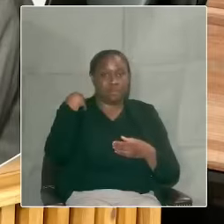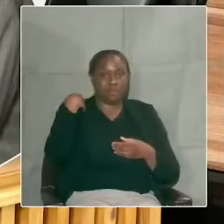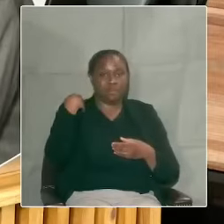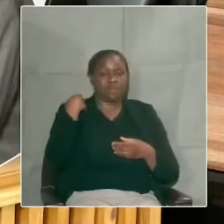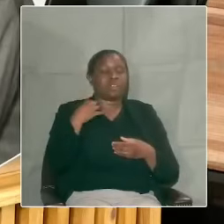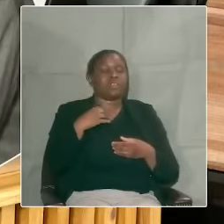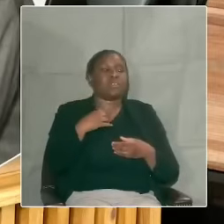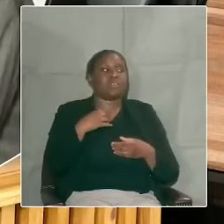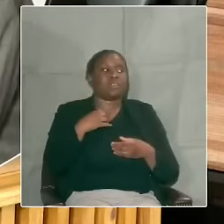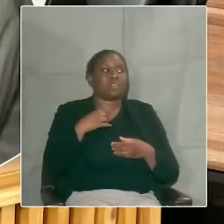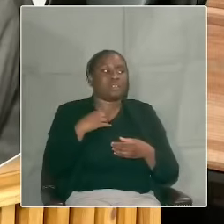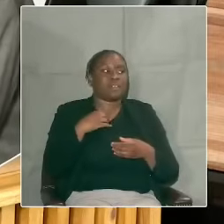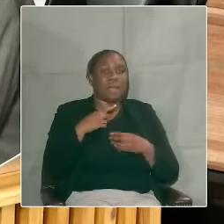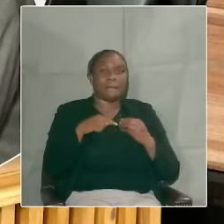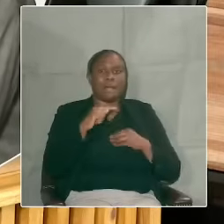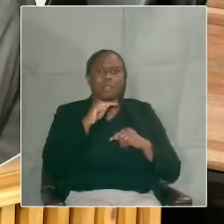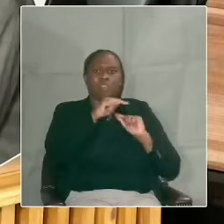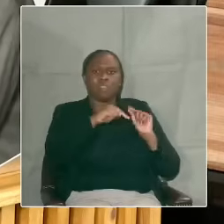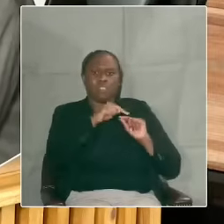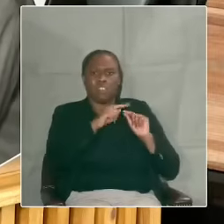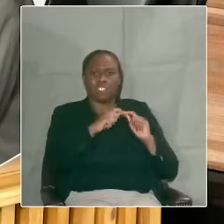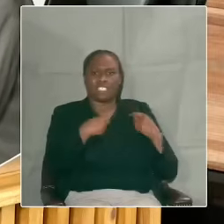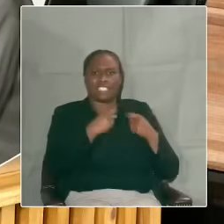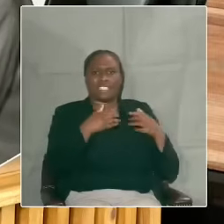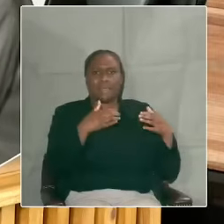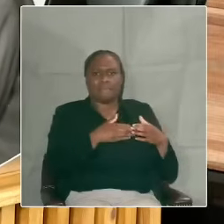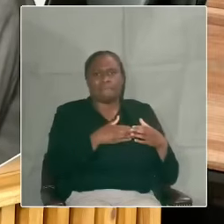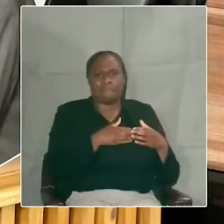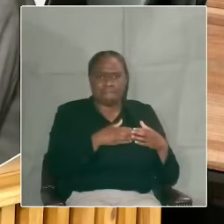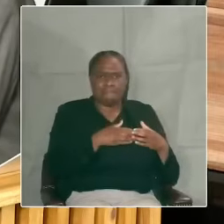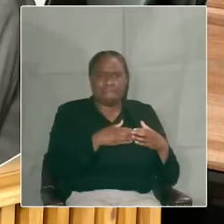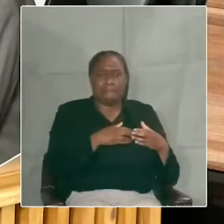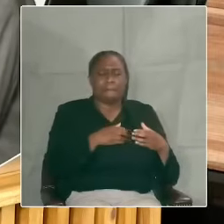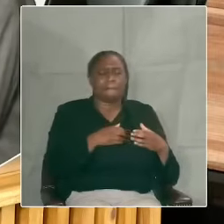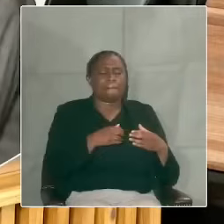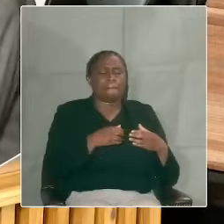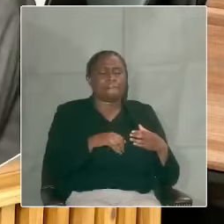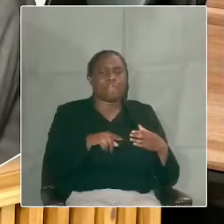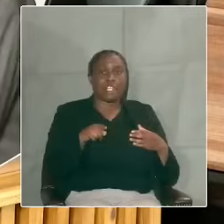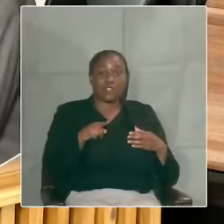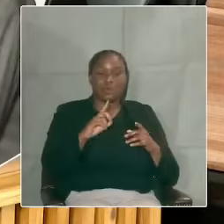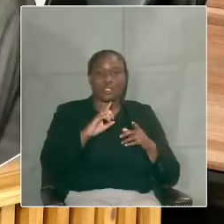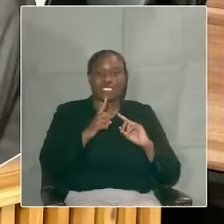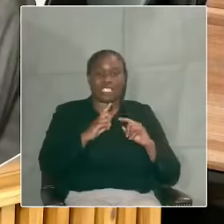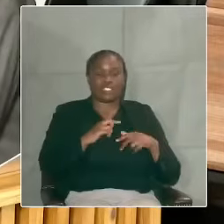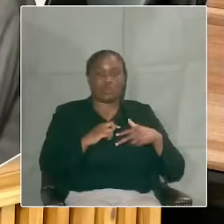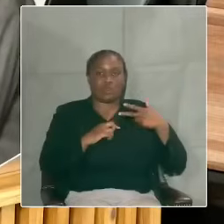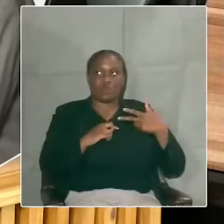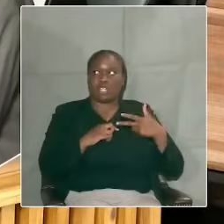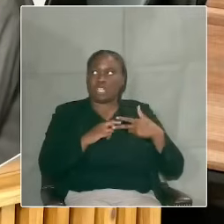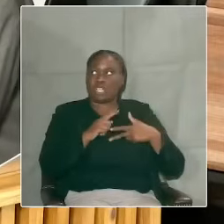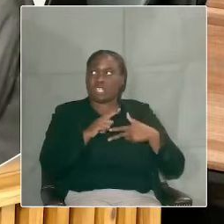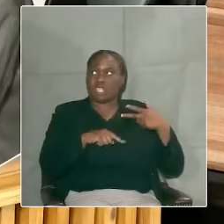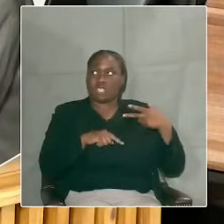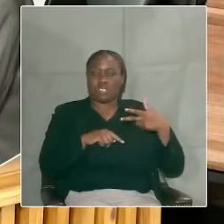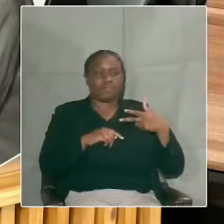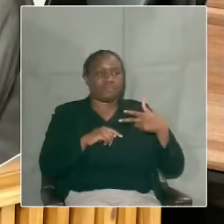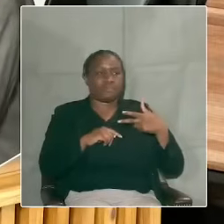leveled against the task team. And you deal with those three